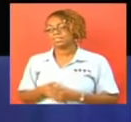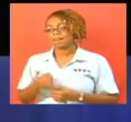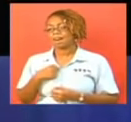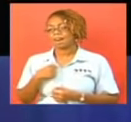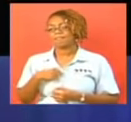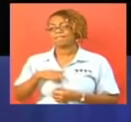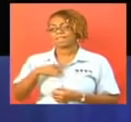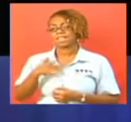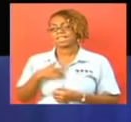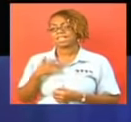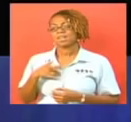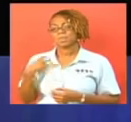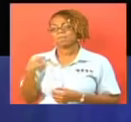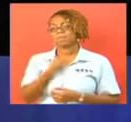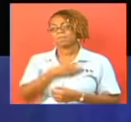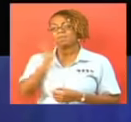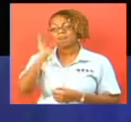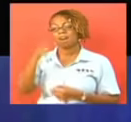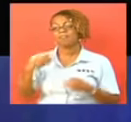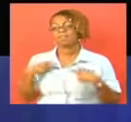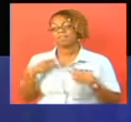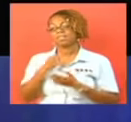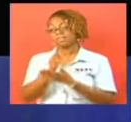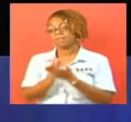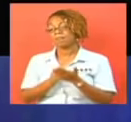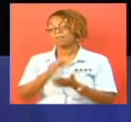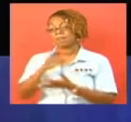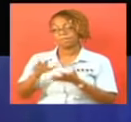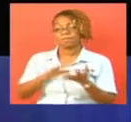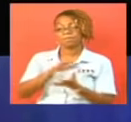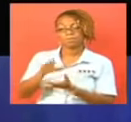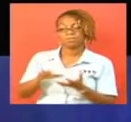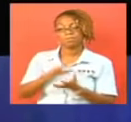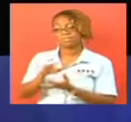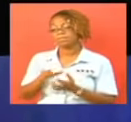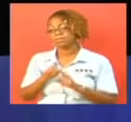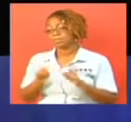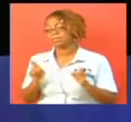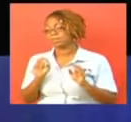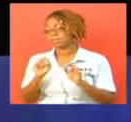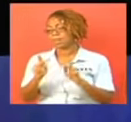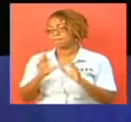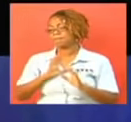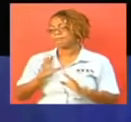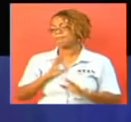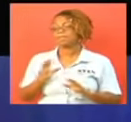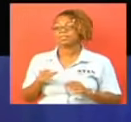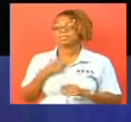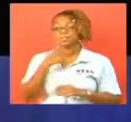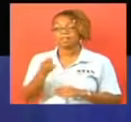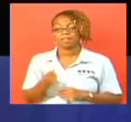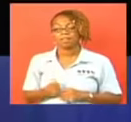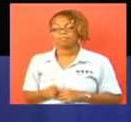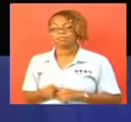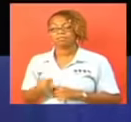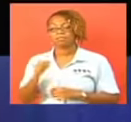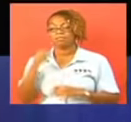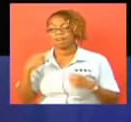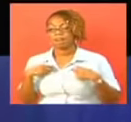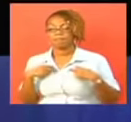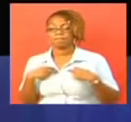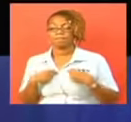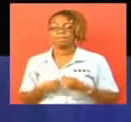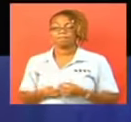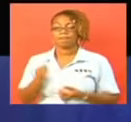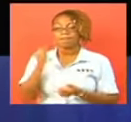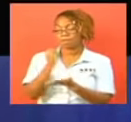right? So this announcement of the approval to use the Sinopharm for breastfeeding mothers,